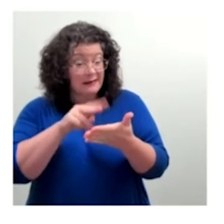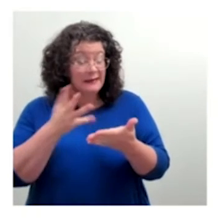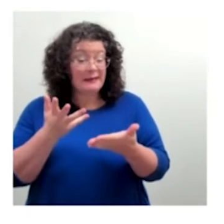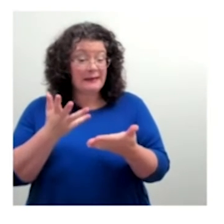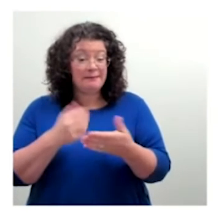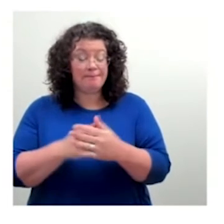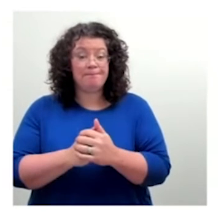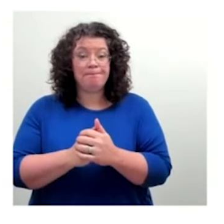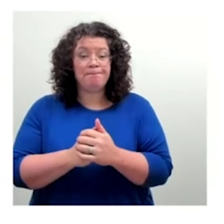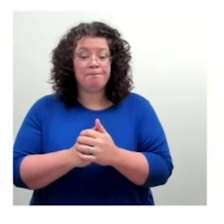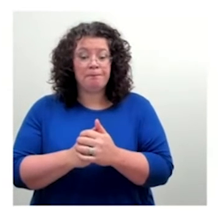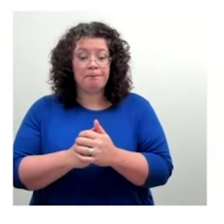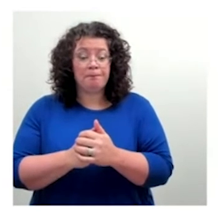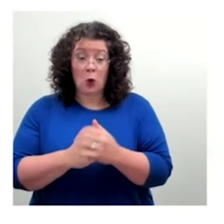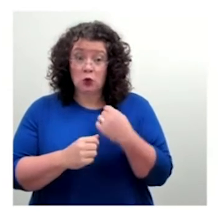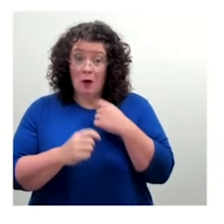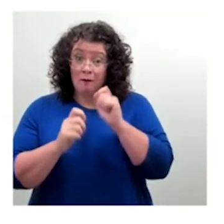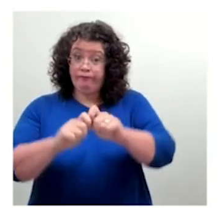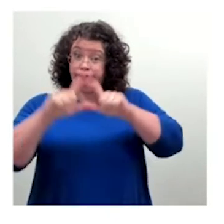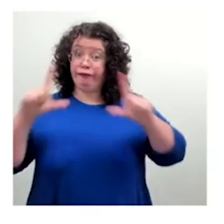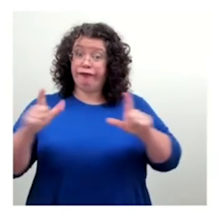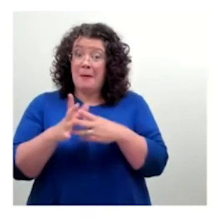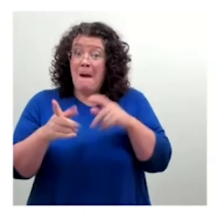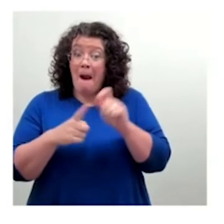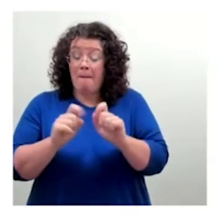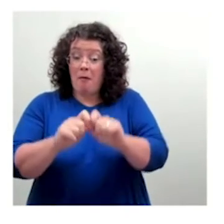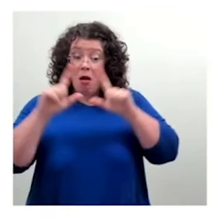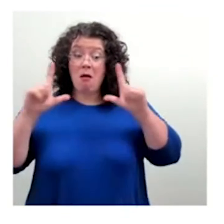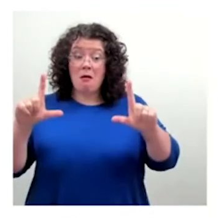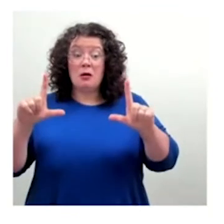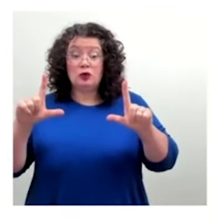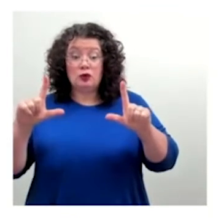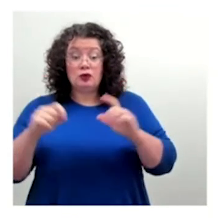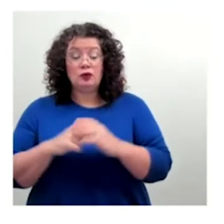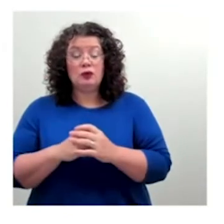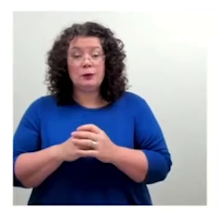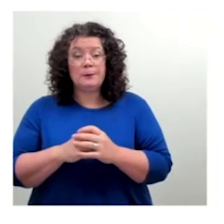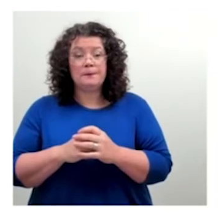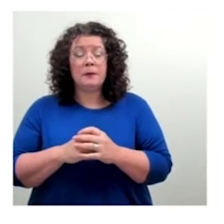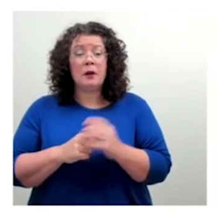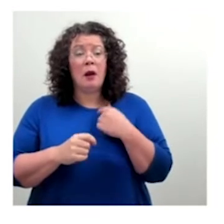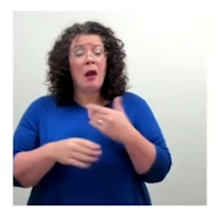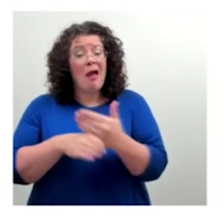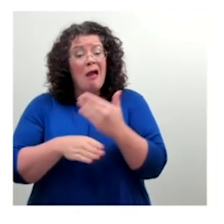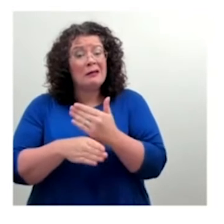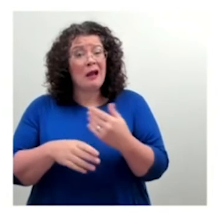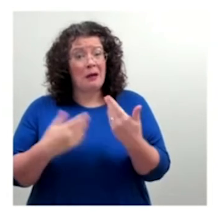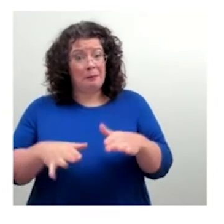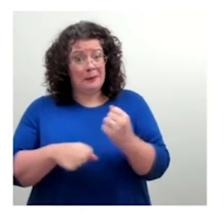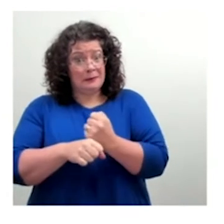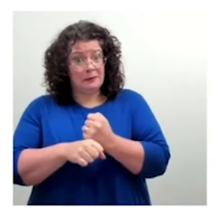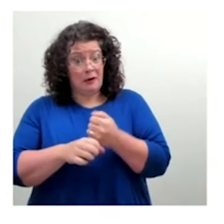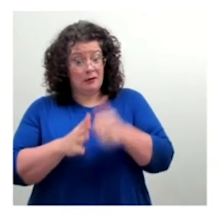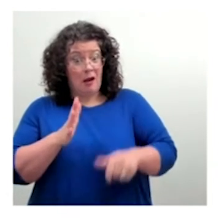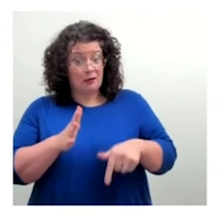exercise that I did right at the start kind of showed you that once you're doing this Gaussian blurring, you can show the image as big as you like. It doesn't really matter